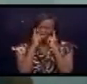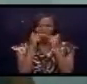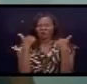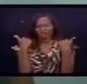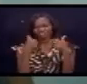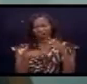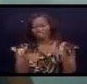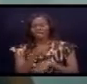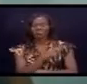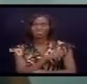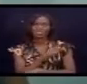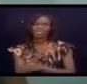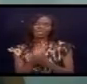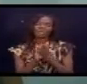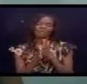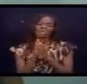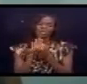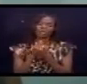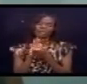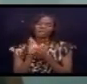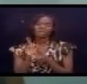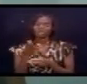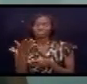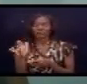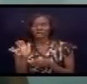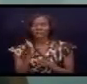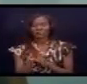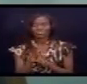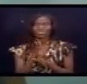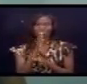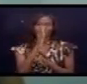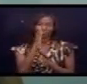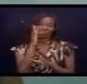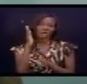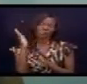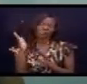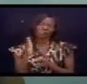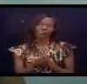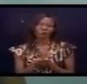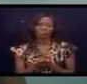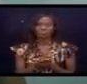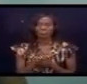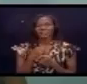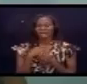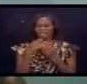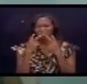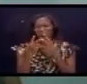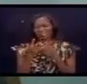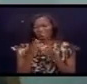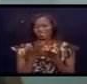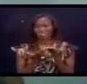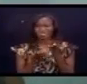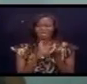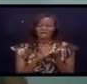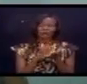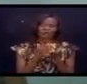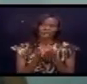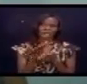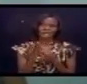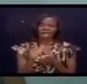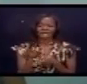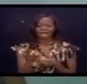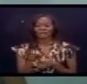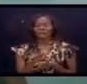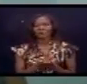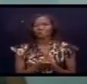a decision with. So maybe we're attributing that. We haven't done any research yet, but we're attributing that to one of the factors. But as we go, you know, like for us, PSI,